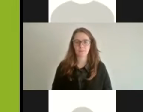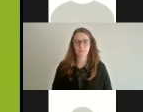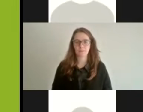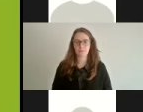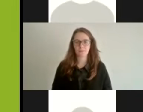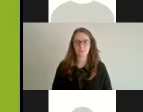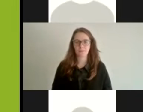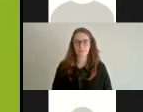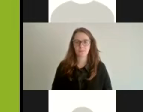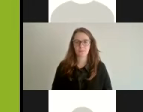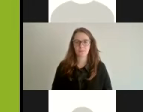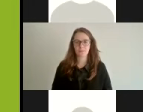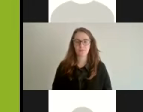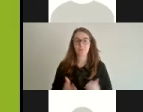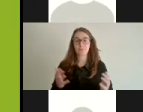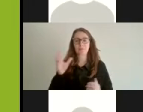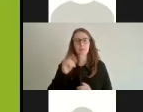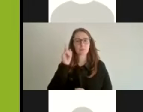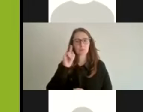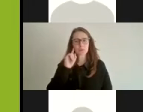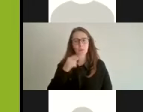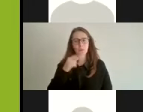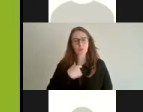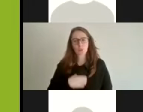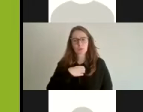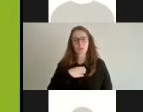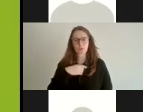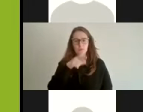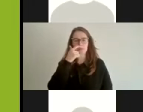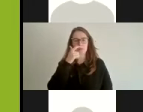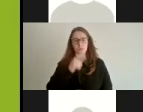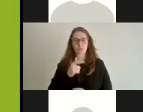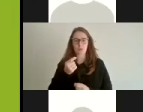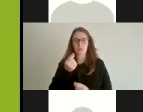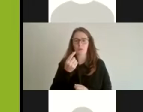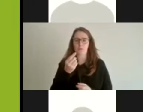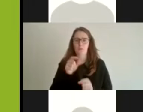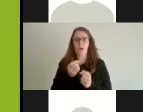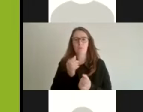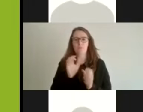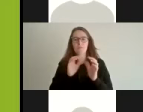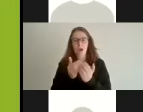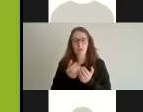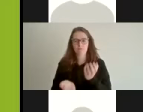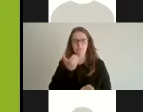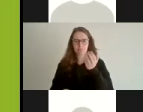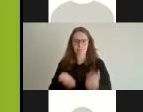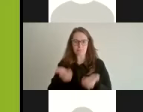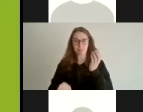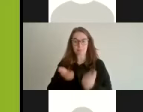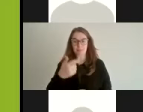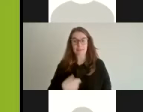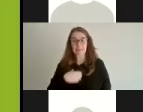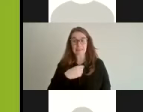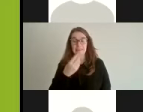It's most important, I think, the free ball and the free ball cascade. The first is the free